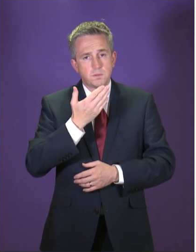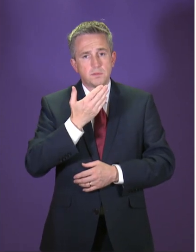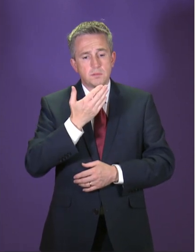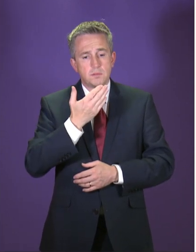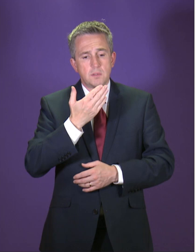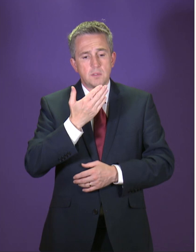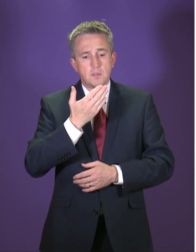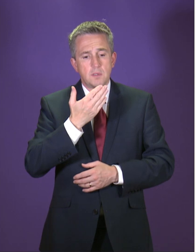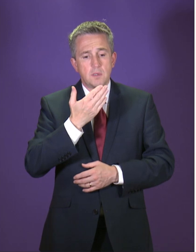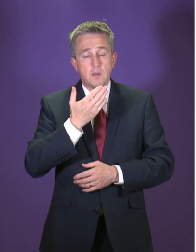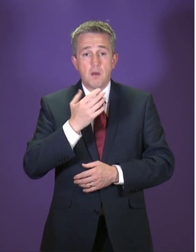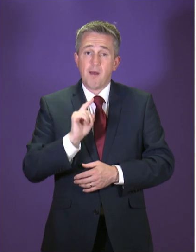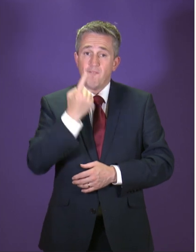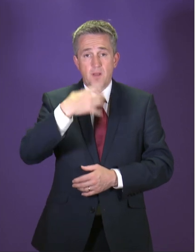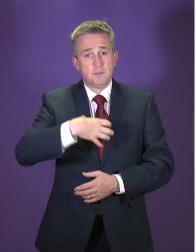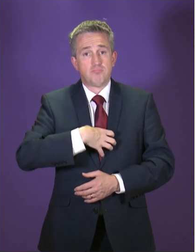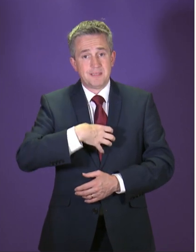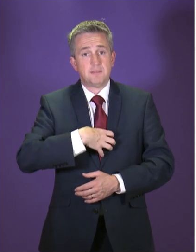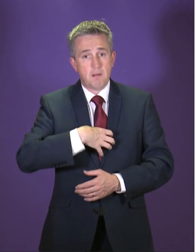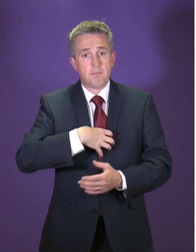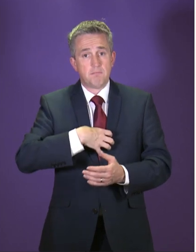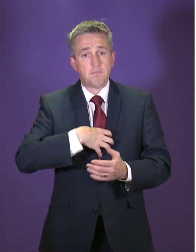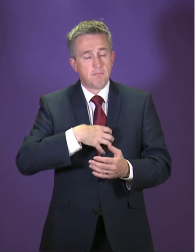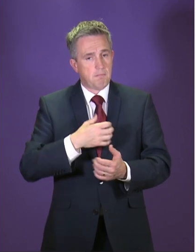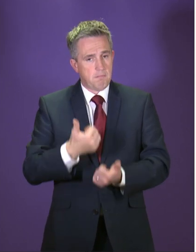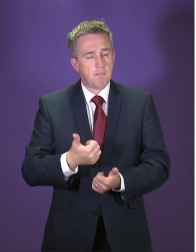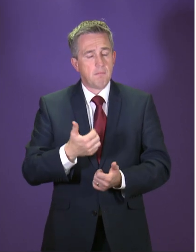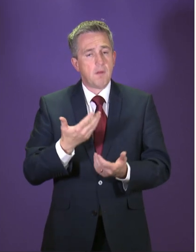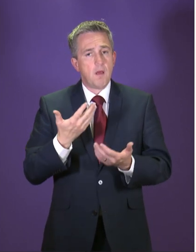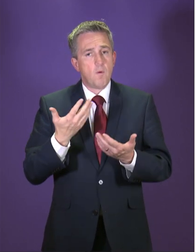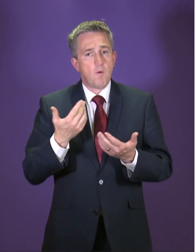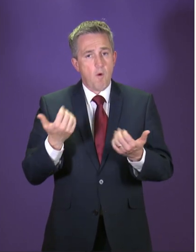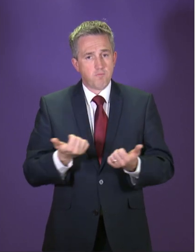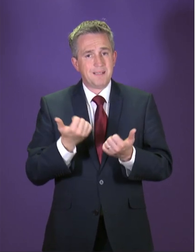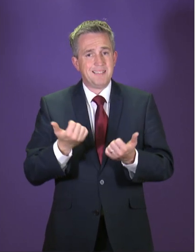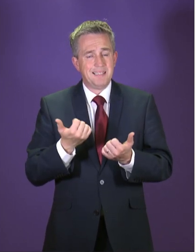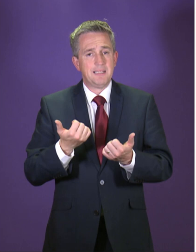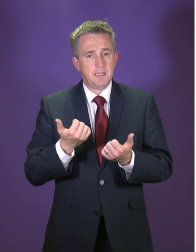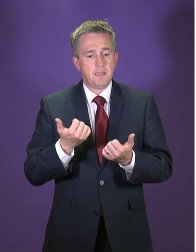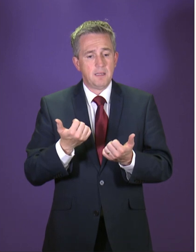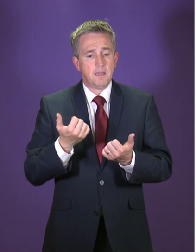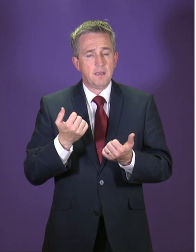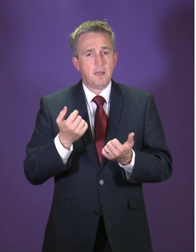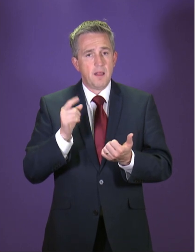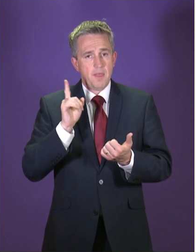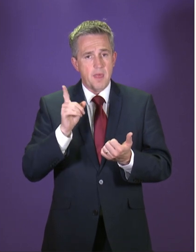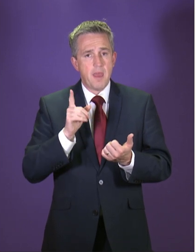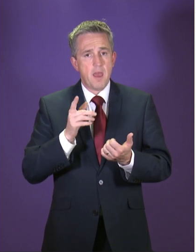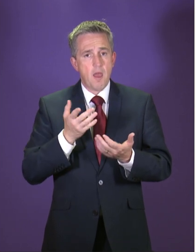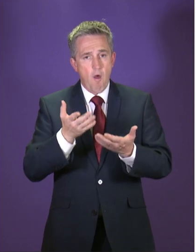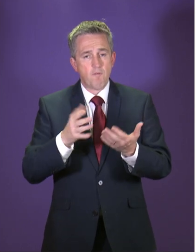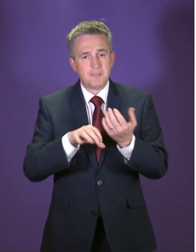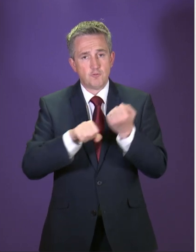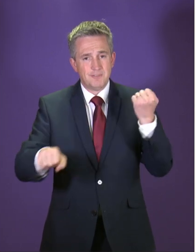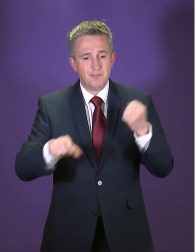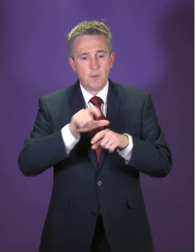as was done by our first president. And already, our universities are offering degree